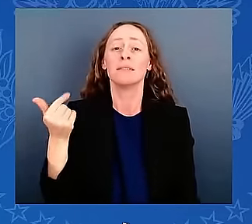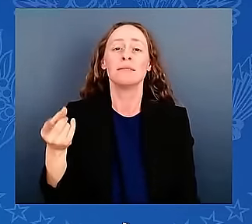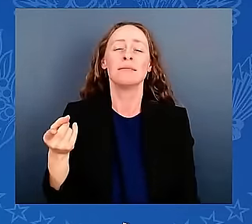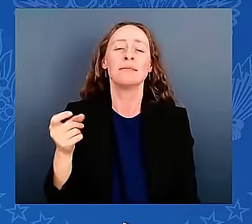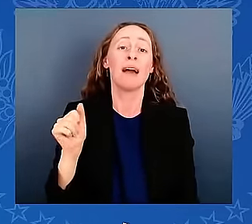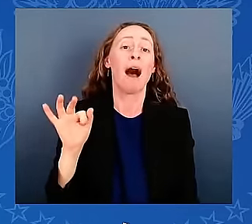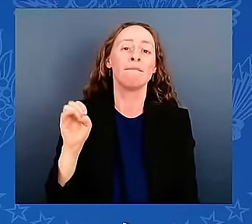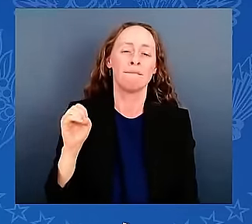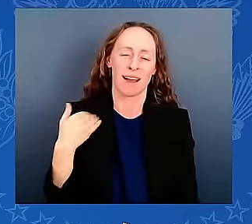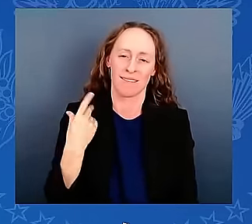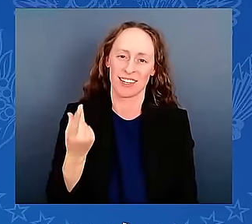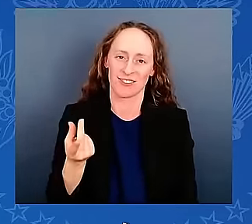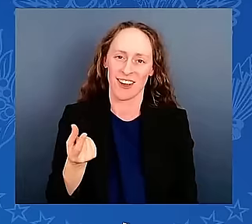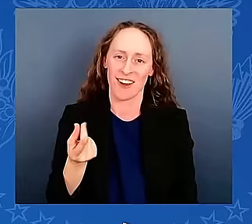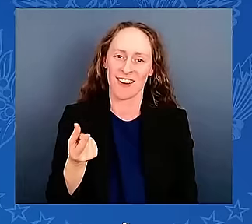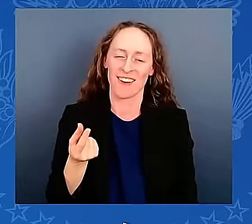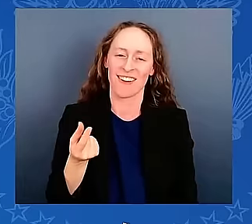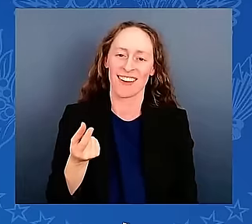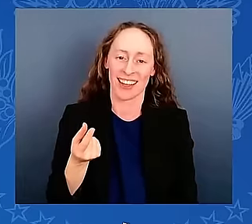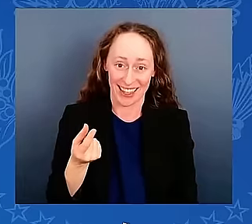After the last couple weeks, I know what he means.